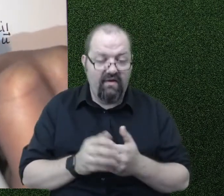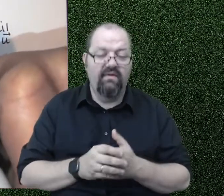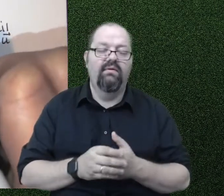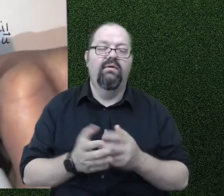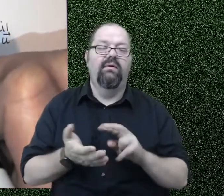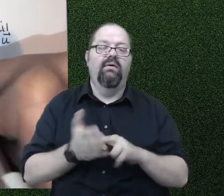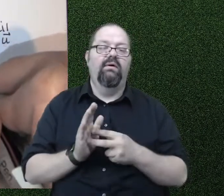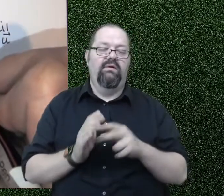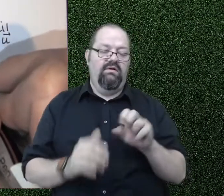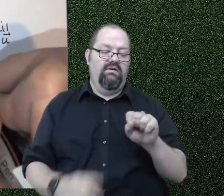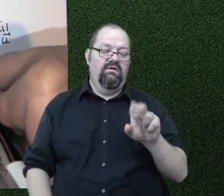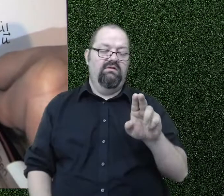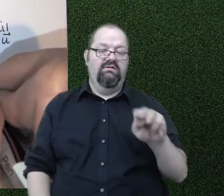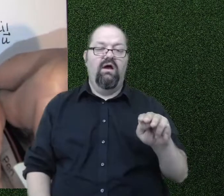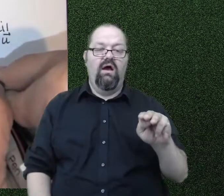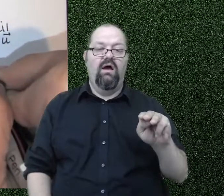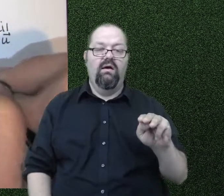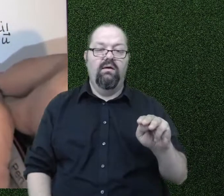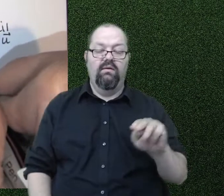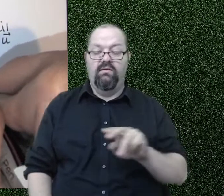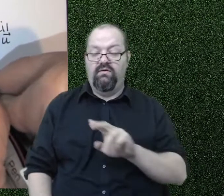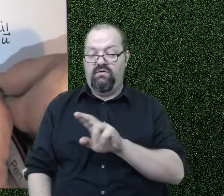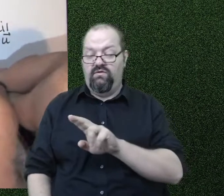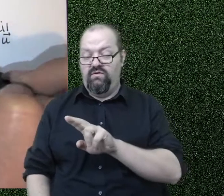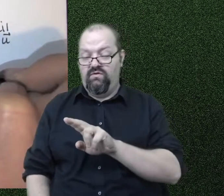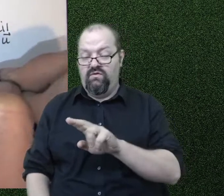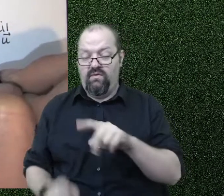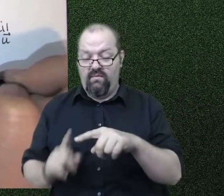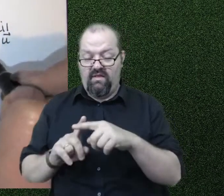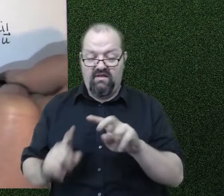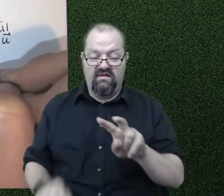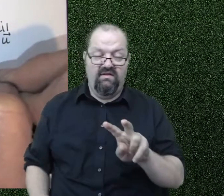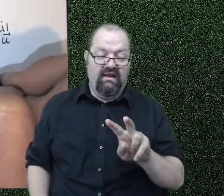sum, u plus v,